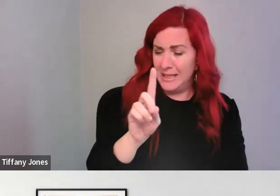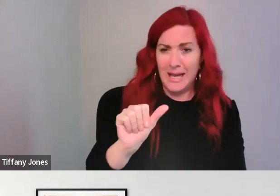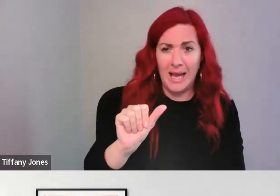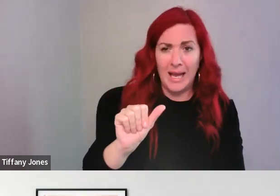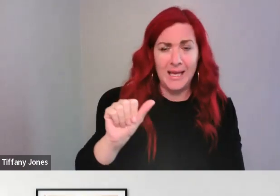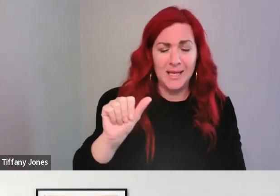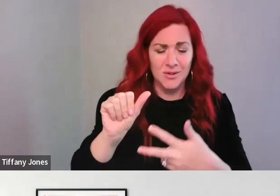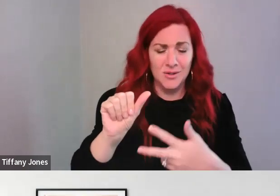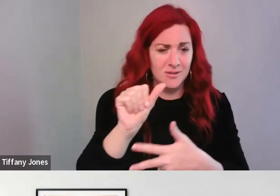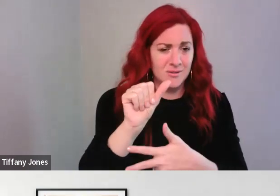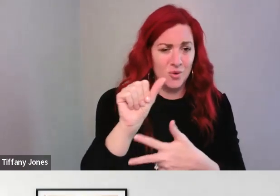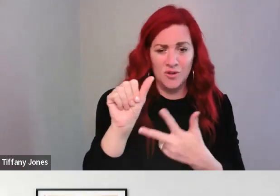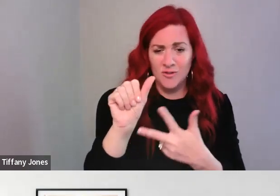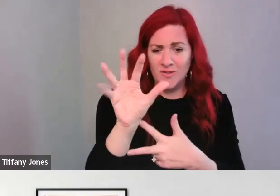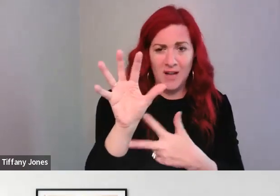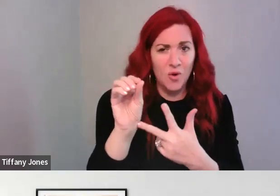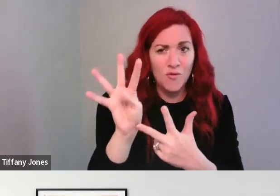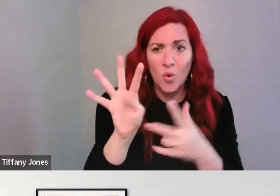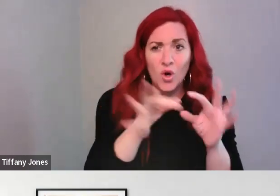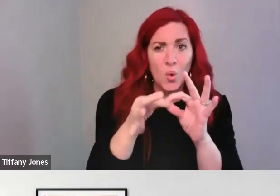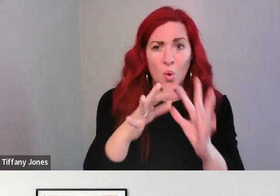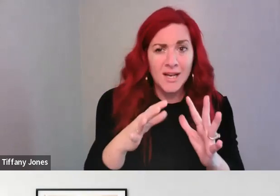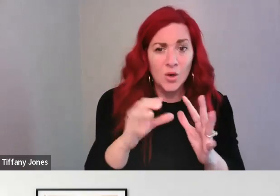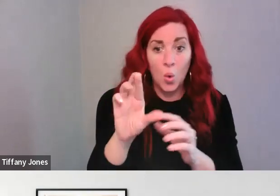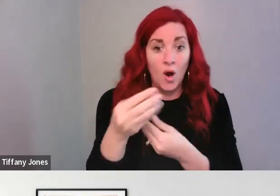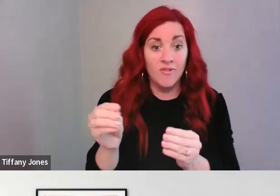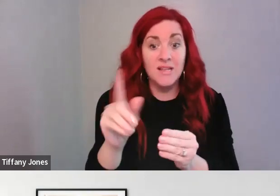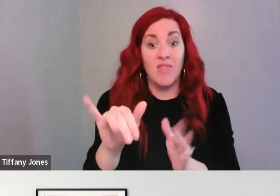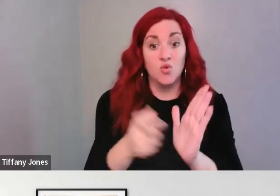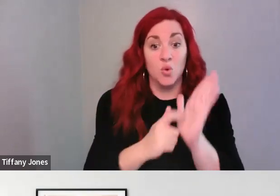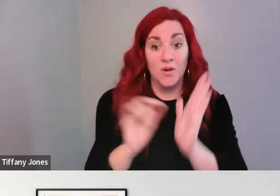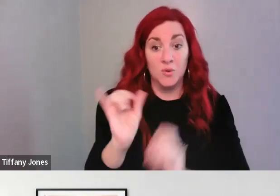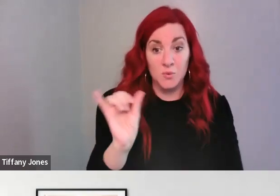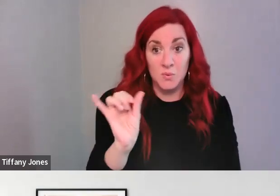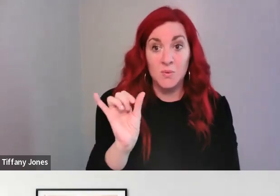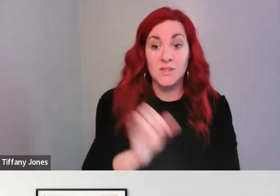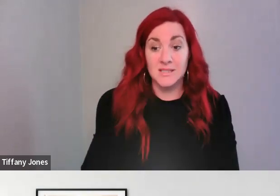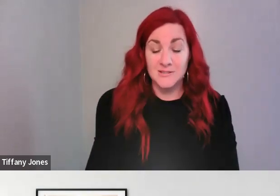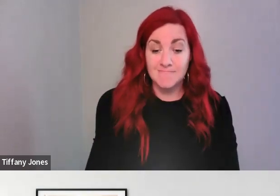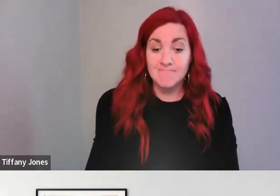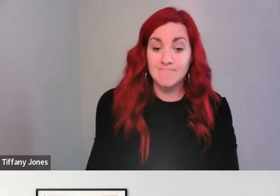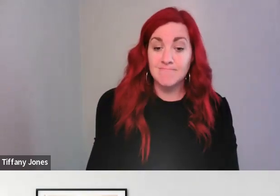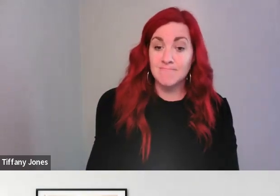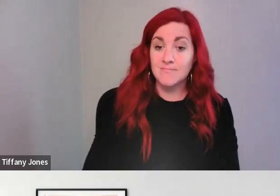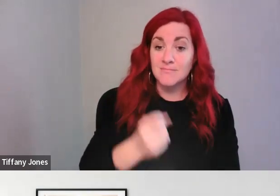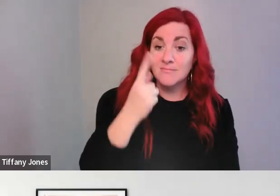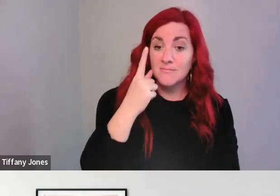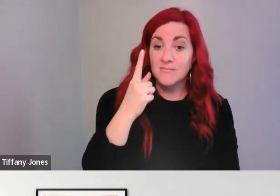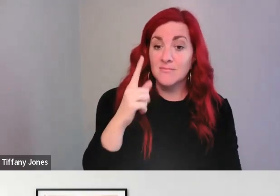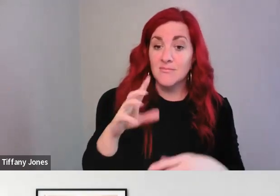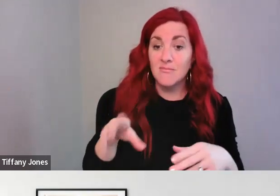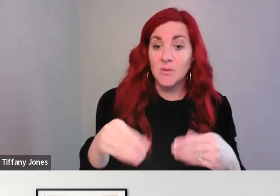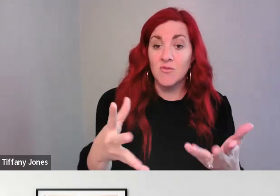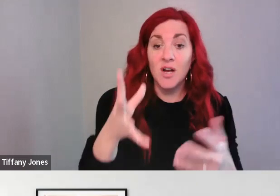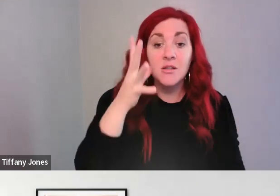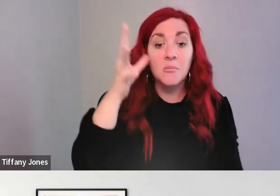504 coordinator or office, and that is required as well. But giving parents specific notice